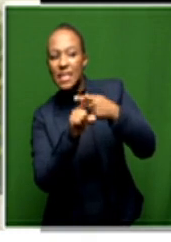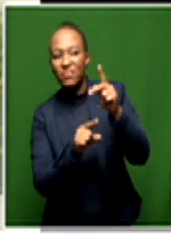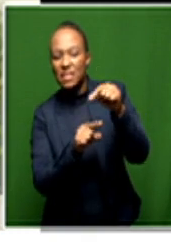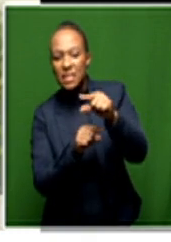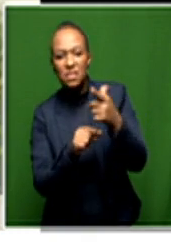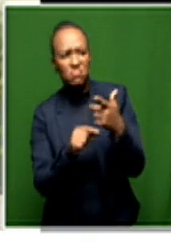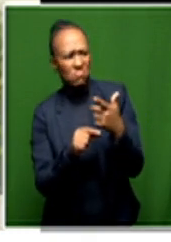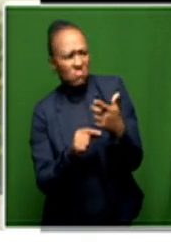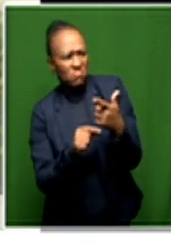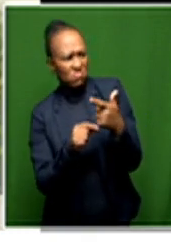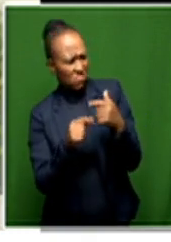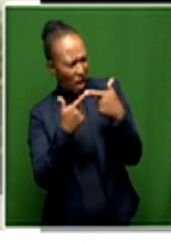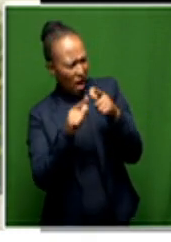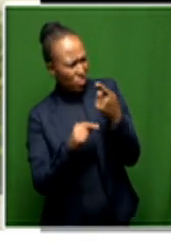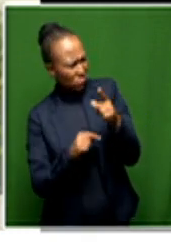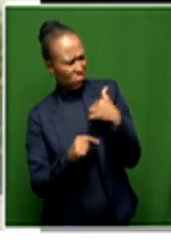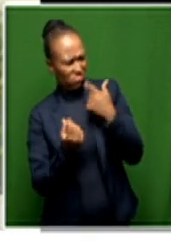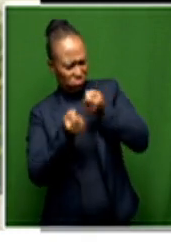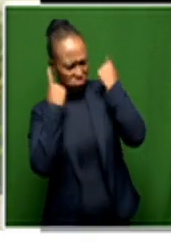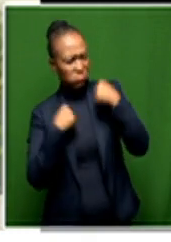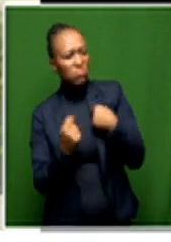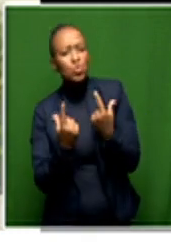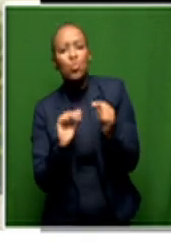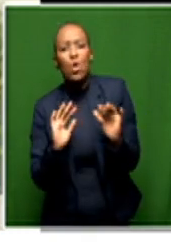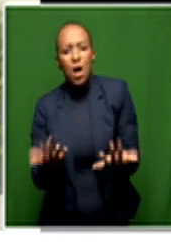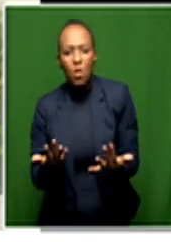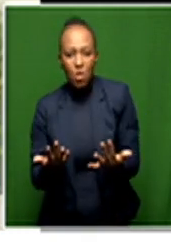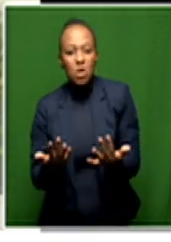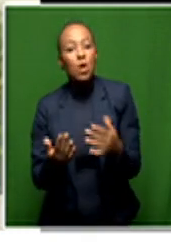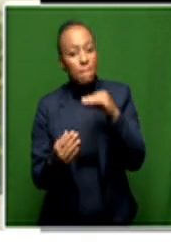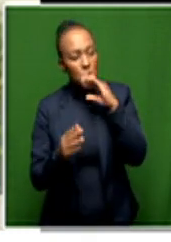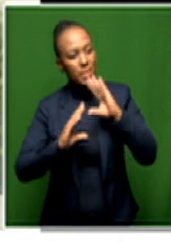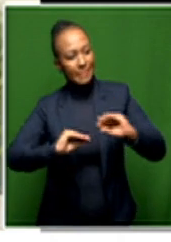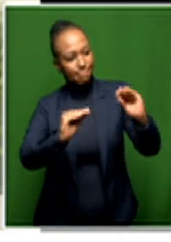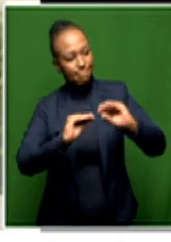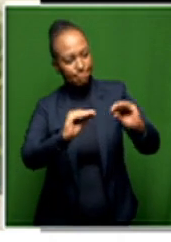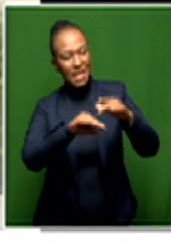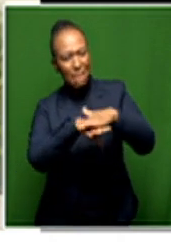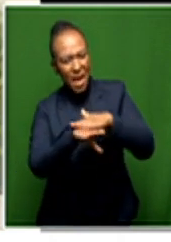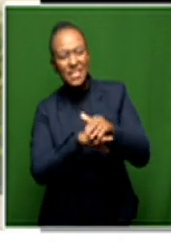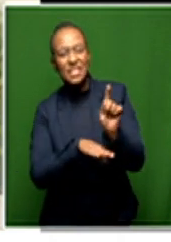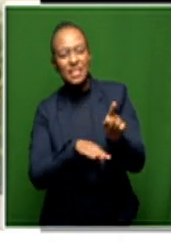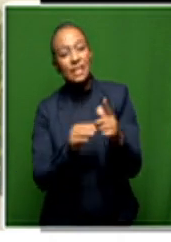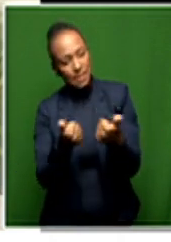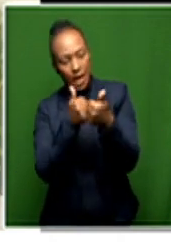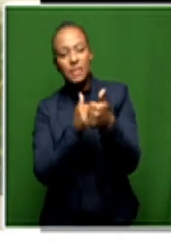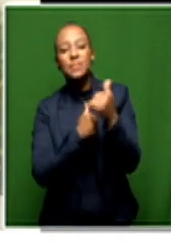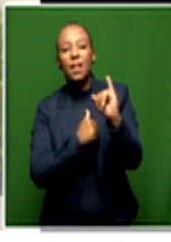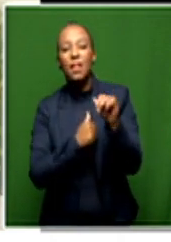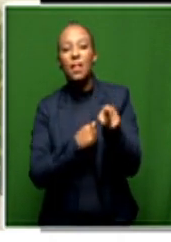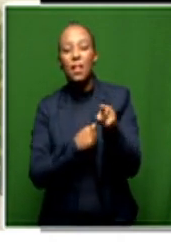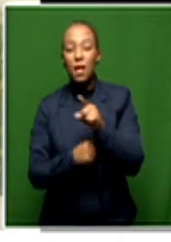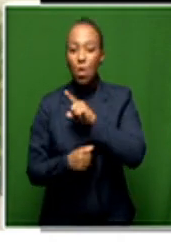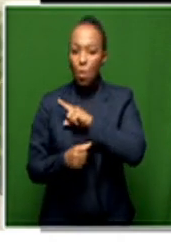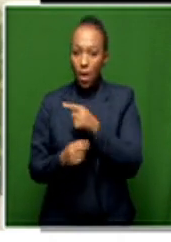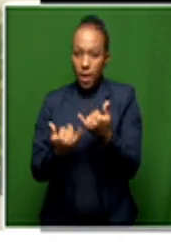them. And so now we literally have to school people on the basics. And that is what is a challenge. But also, I